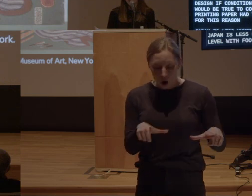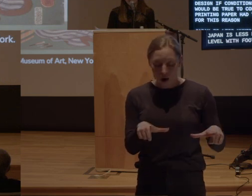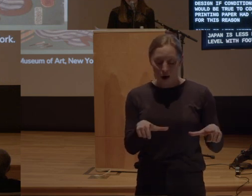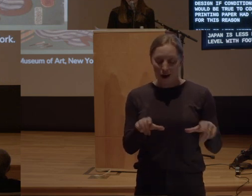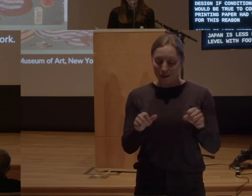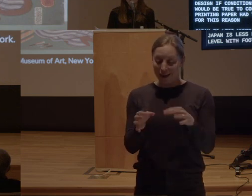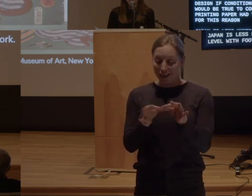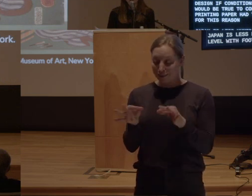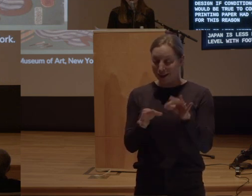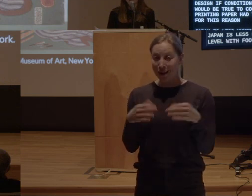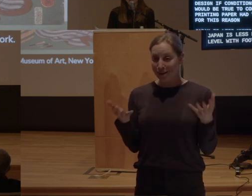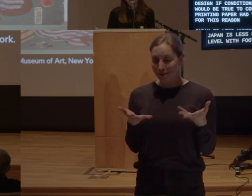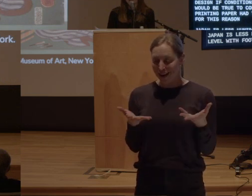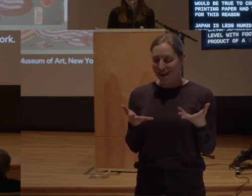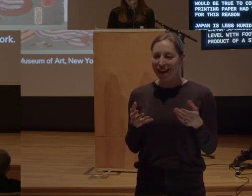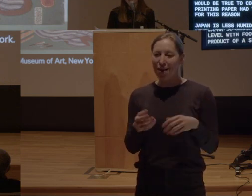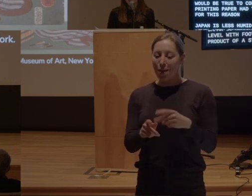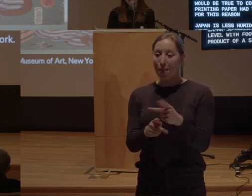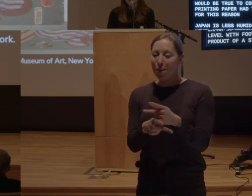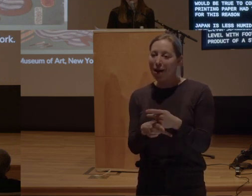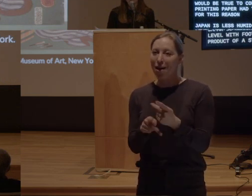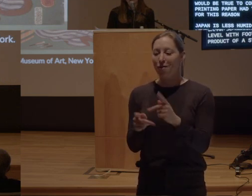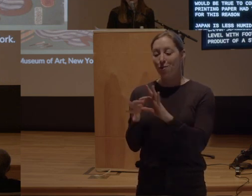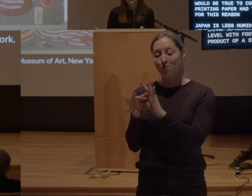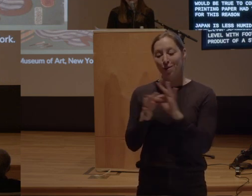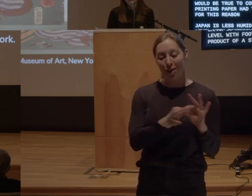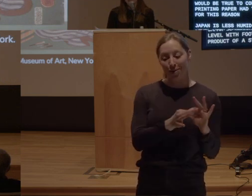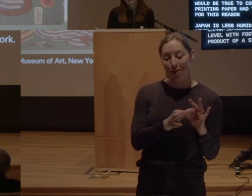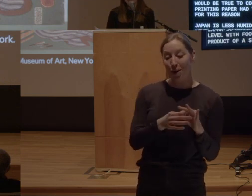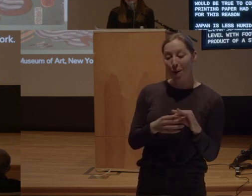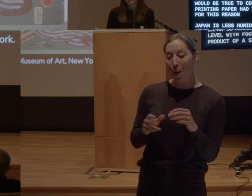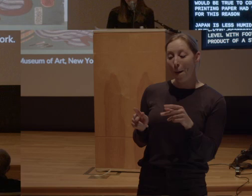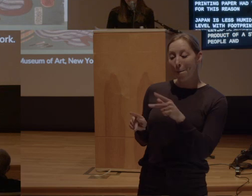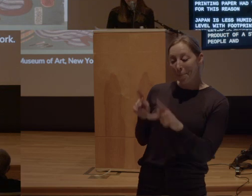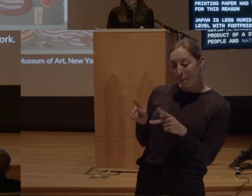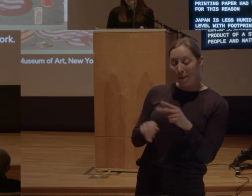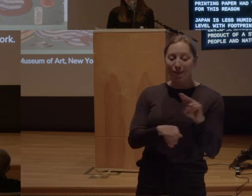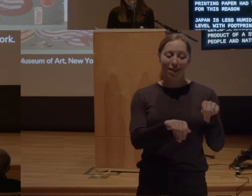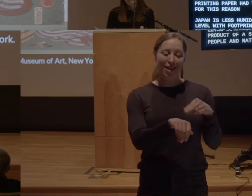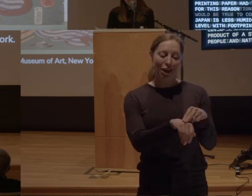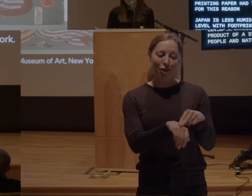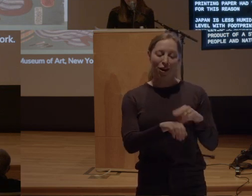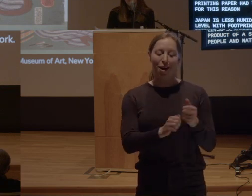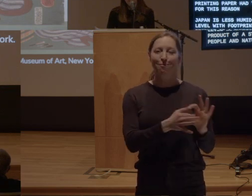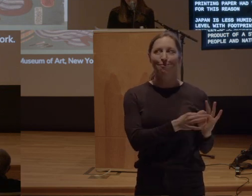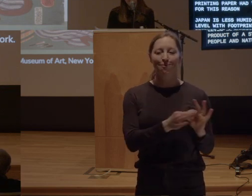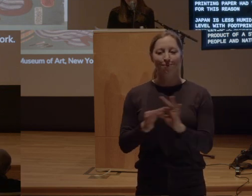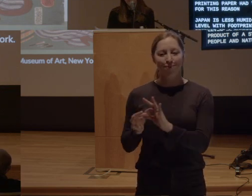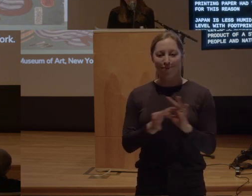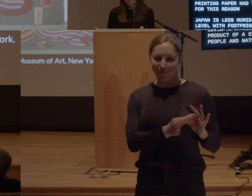as the product of a symbiotic relationship between people and nature.